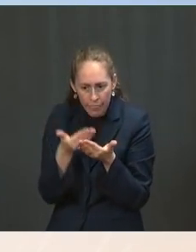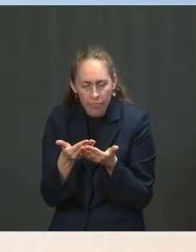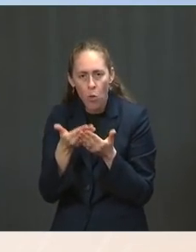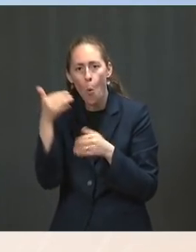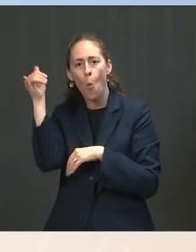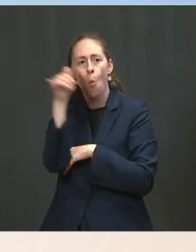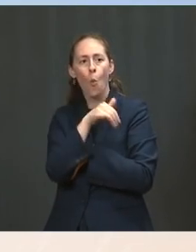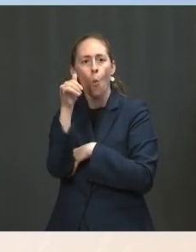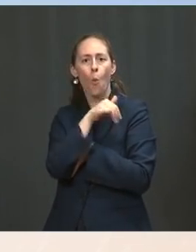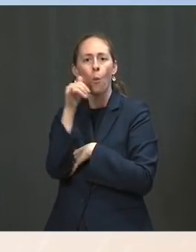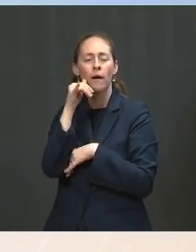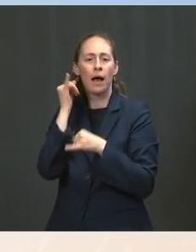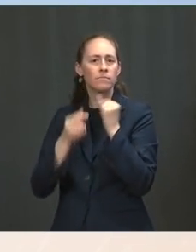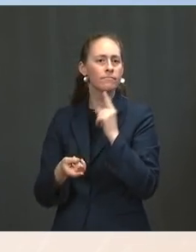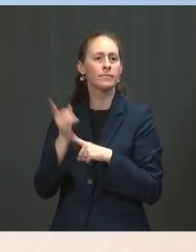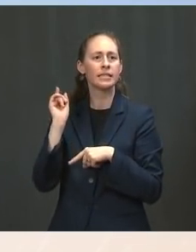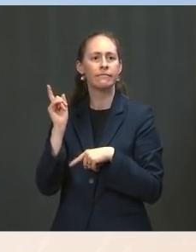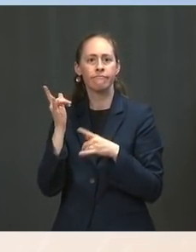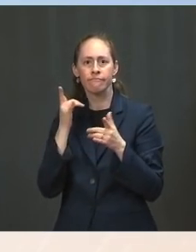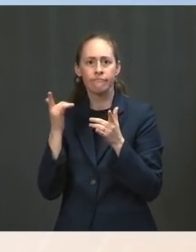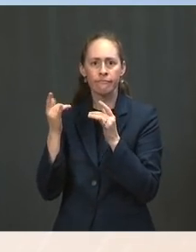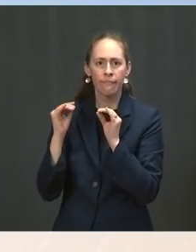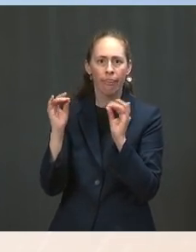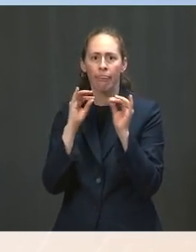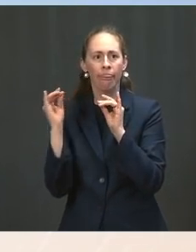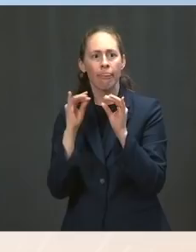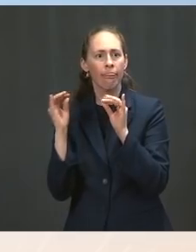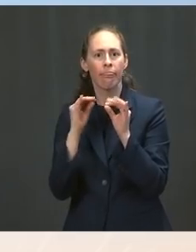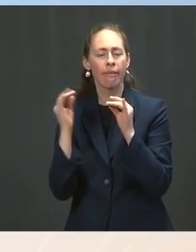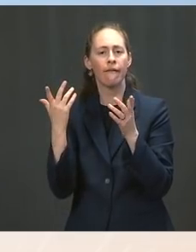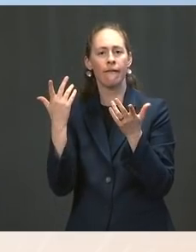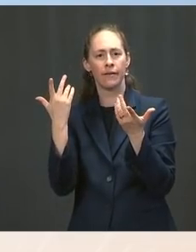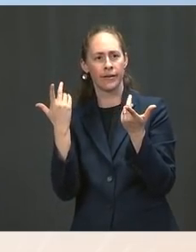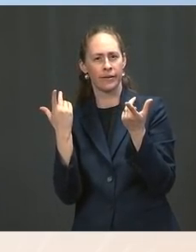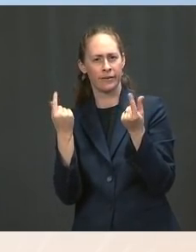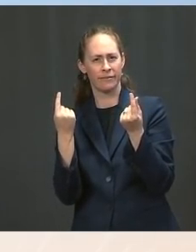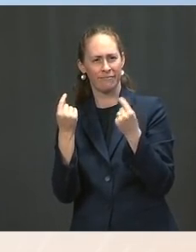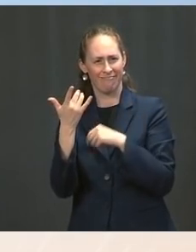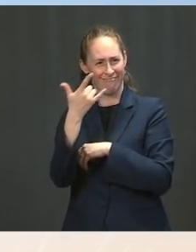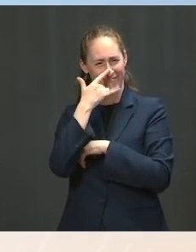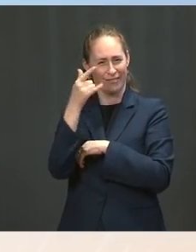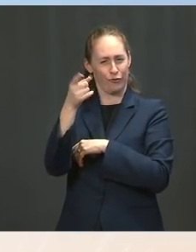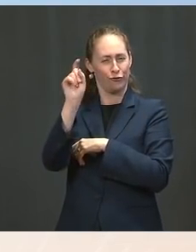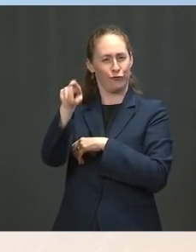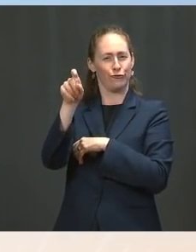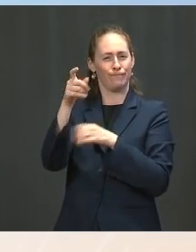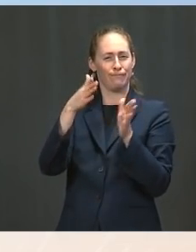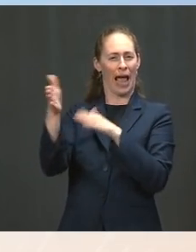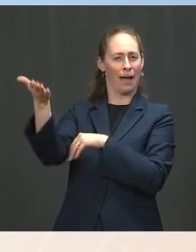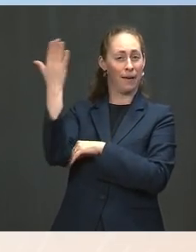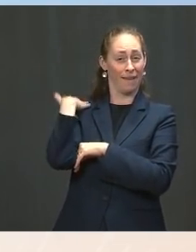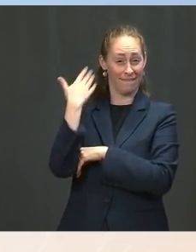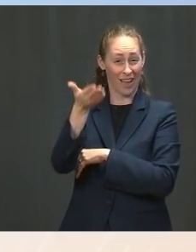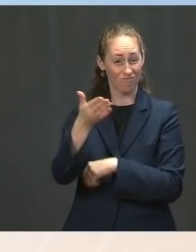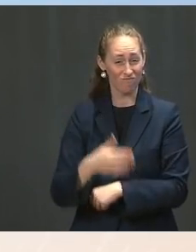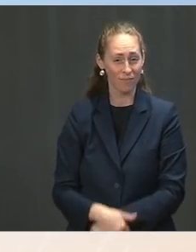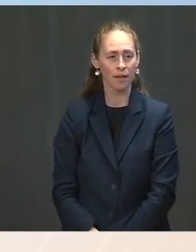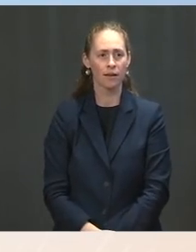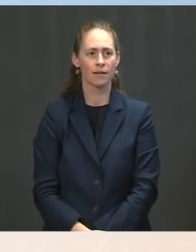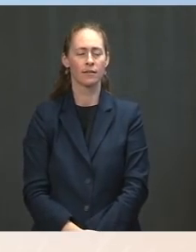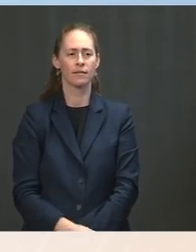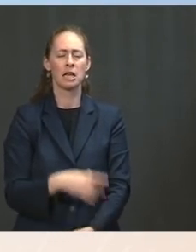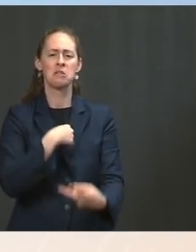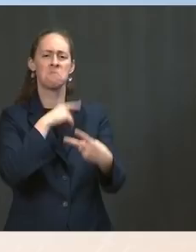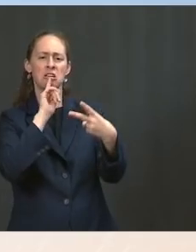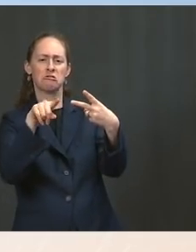need to negotiate on the fly with these countries if it couldn't that have been done before? So I'll take your second question first. I have to